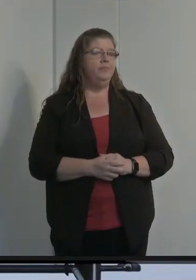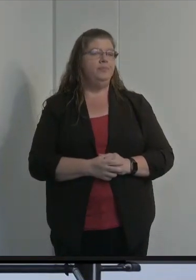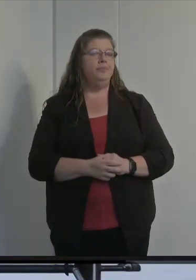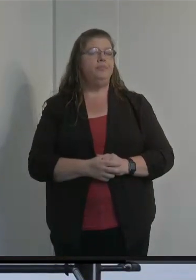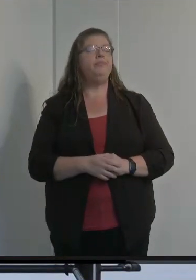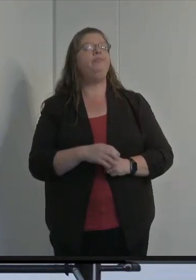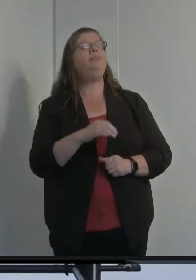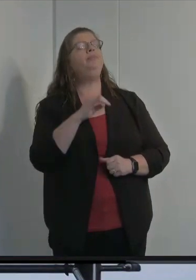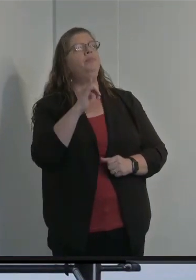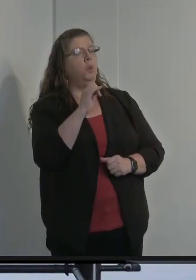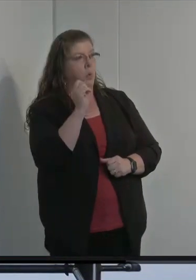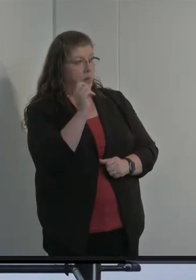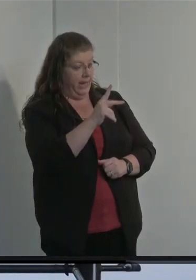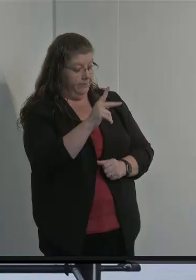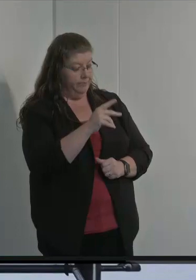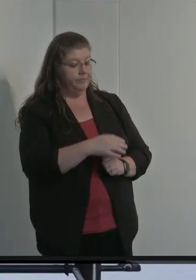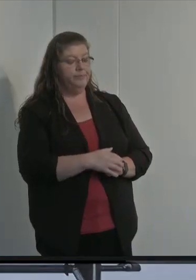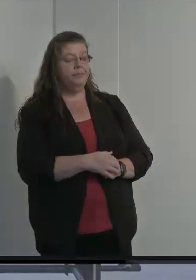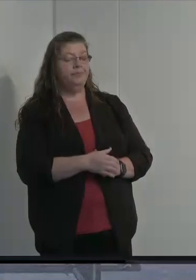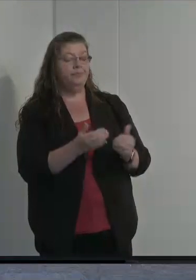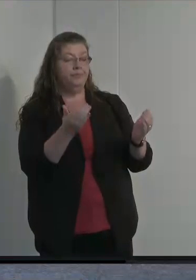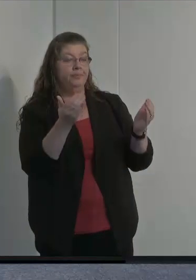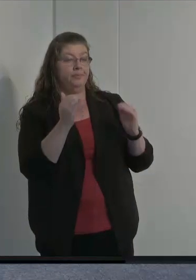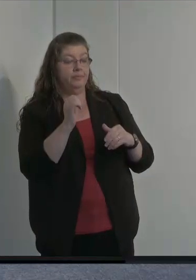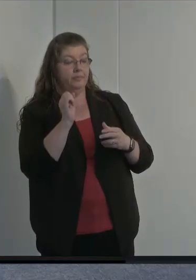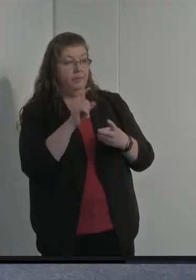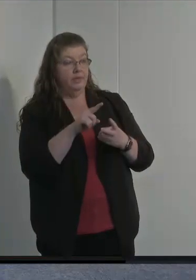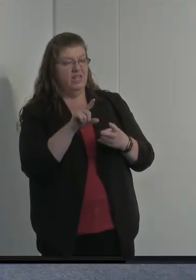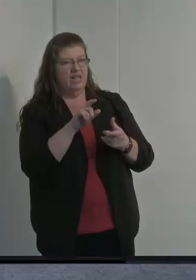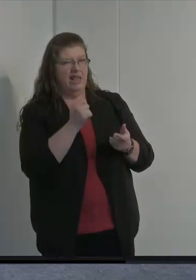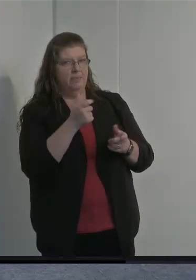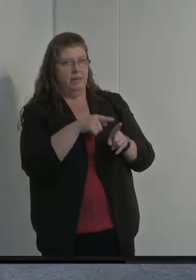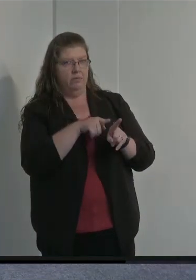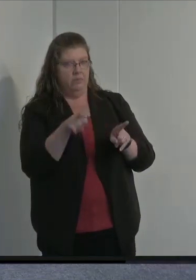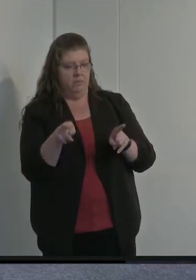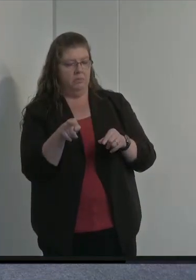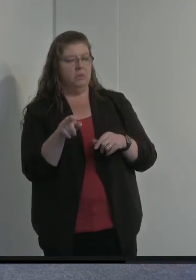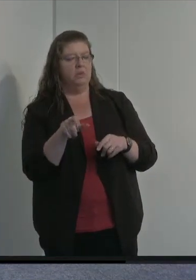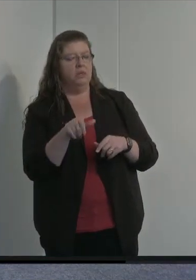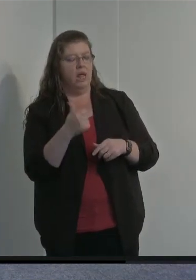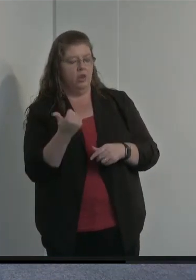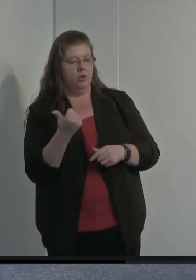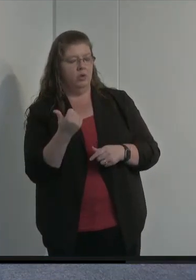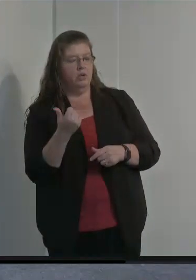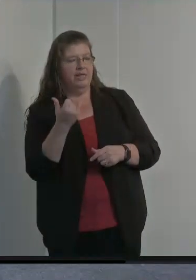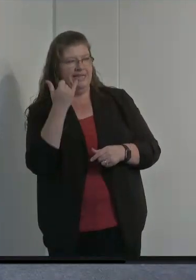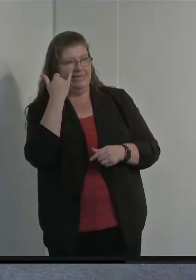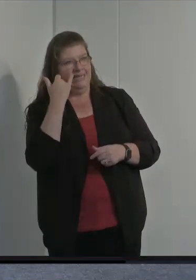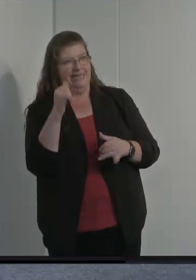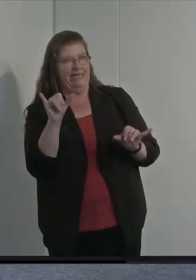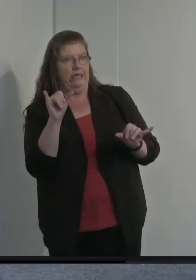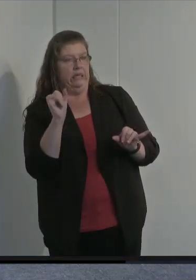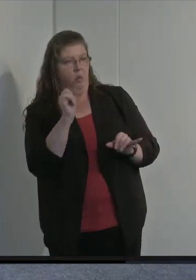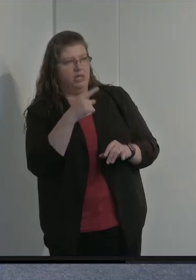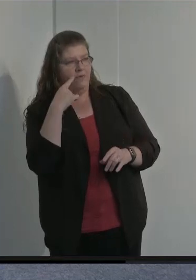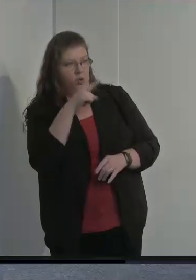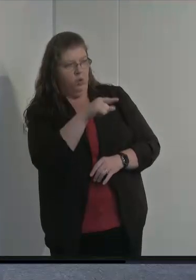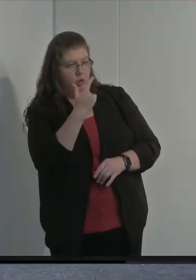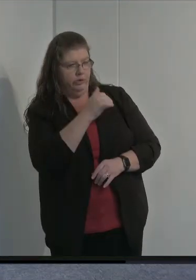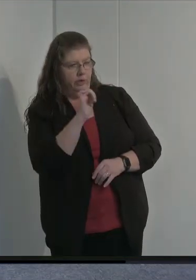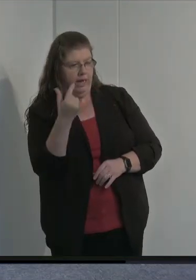Okay. And then switching gears, look, but I still think this is kind of a question for you,